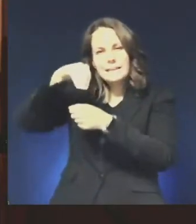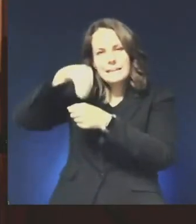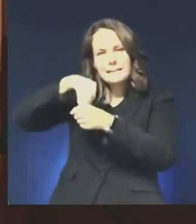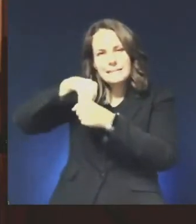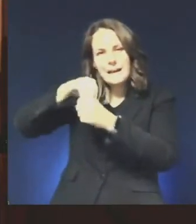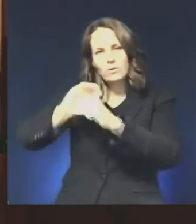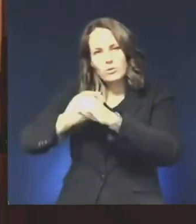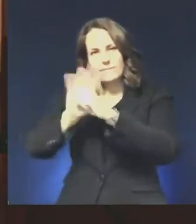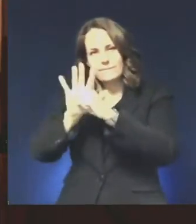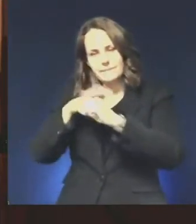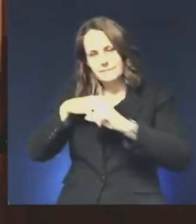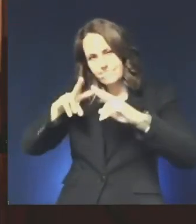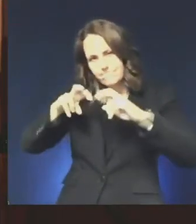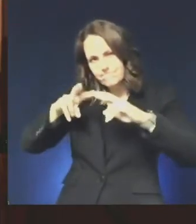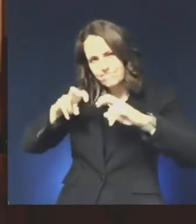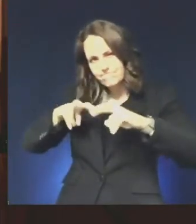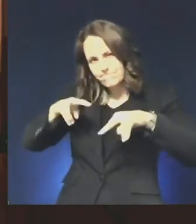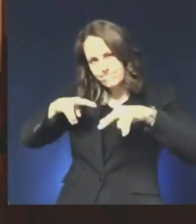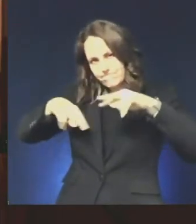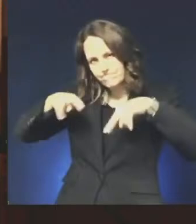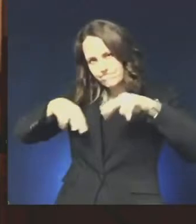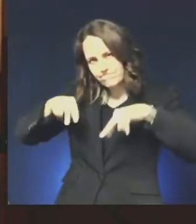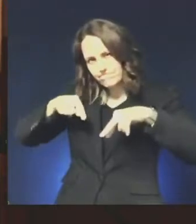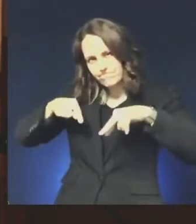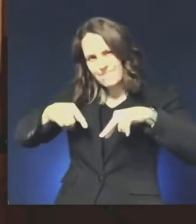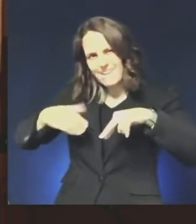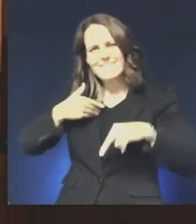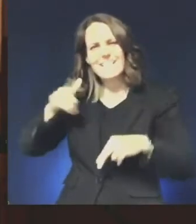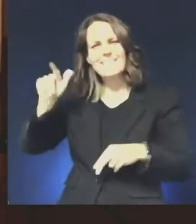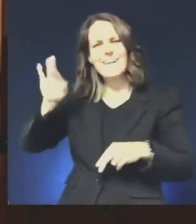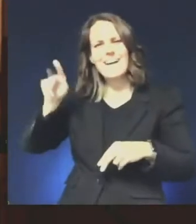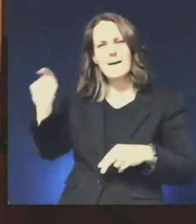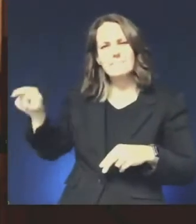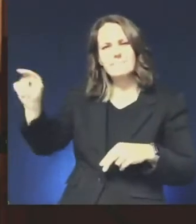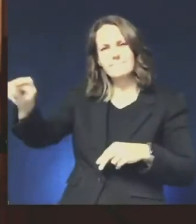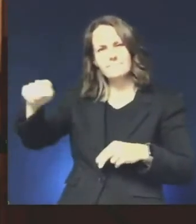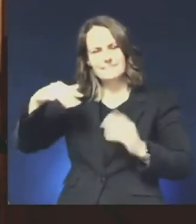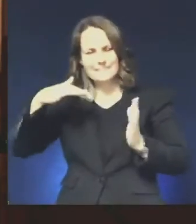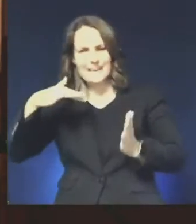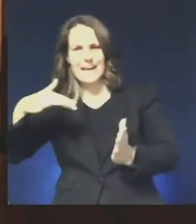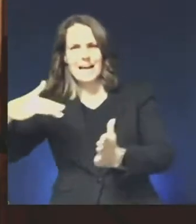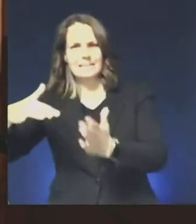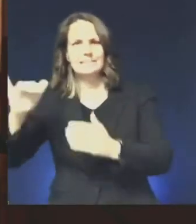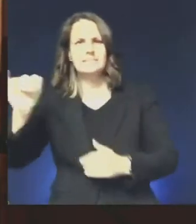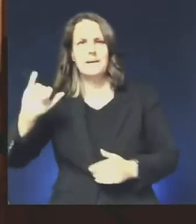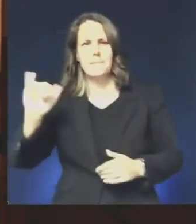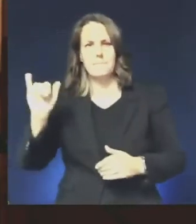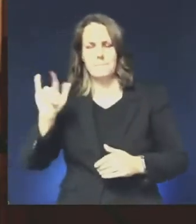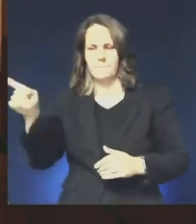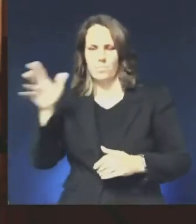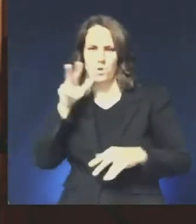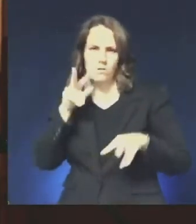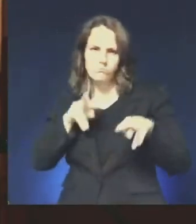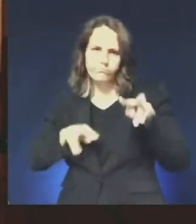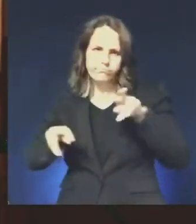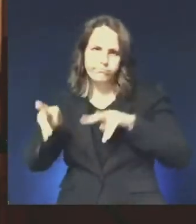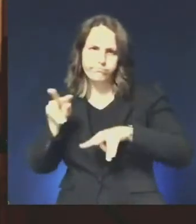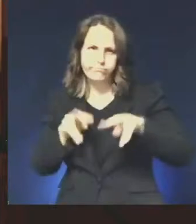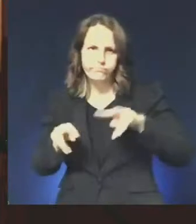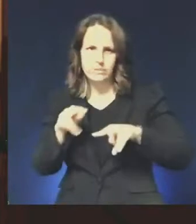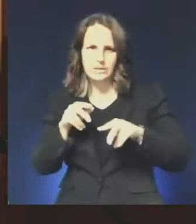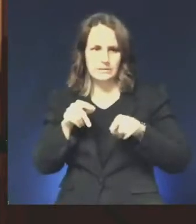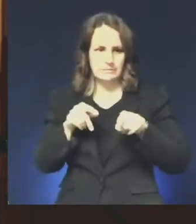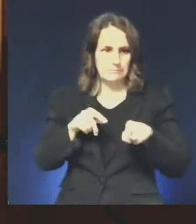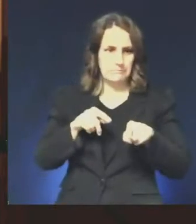genetic composition of this virus so that they can quickly identify if it has changed again, so that